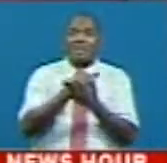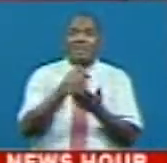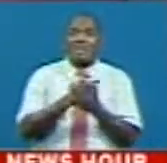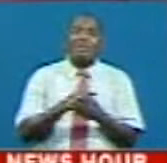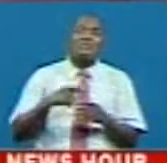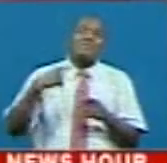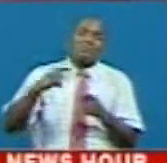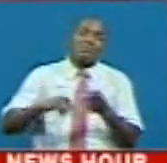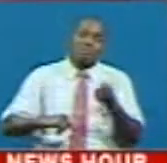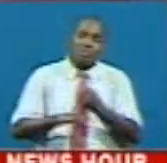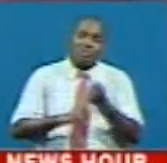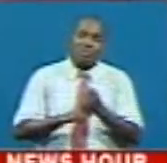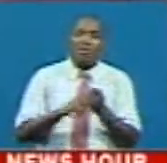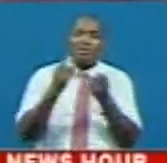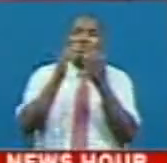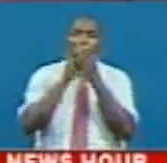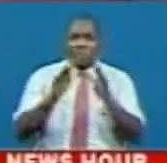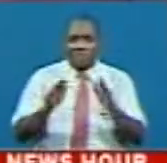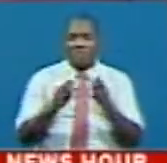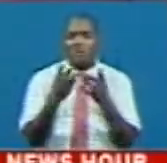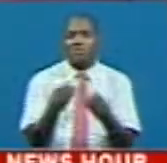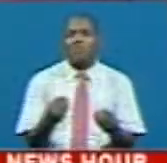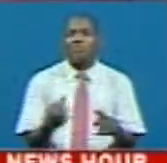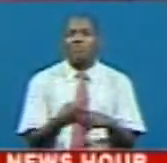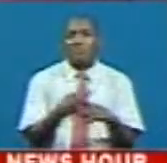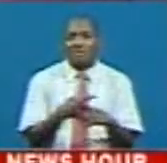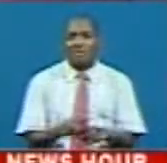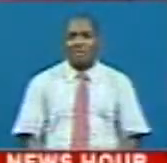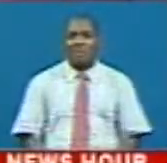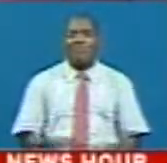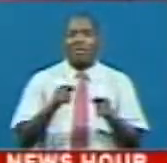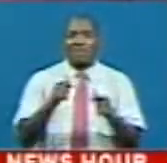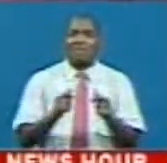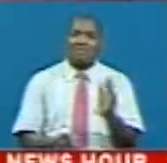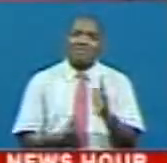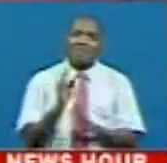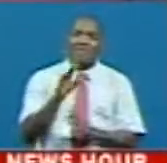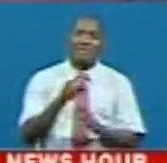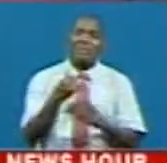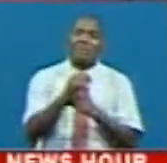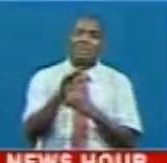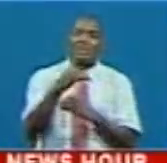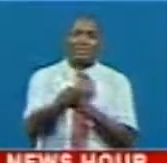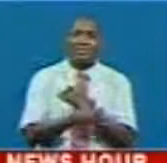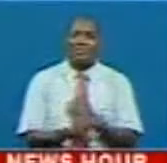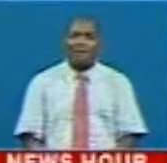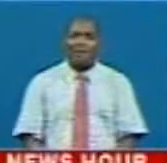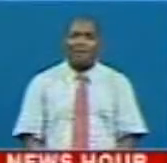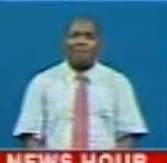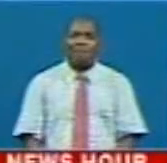is still committed to helping to peacefully resolve the conflict to accelerate development in the area.